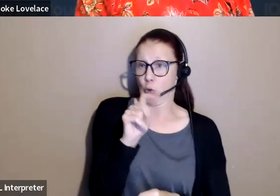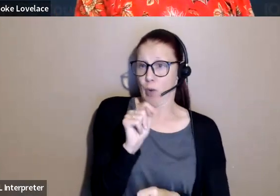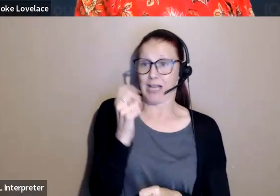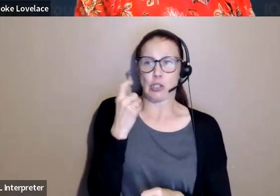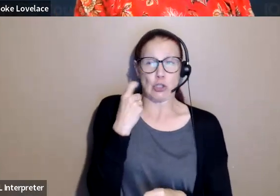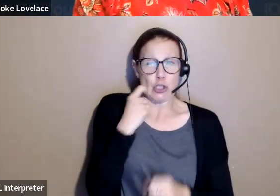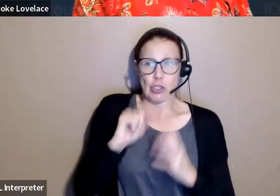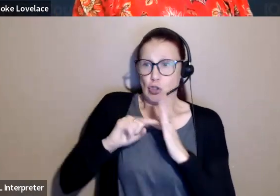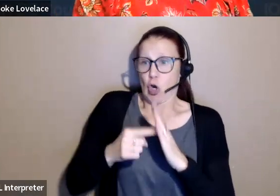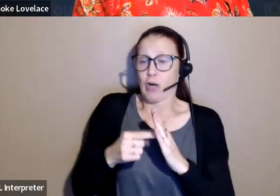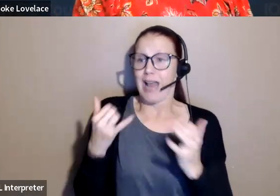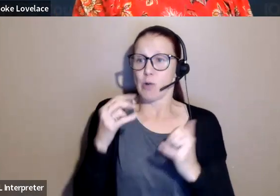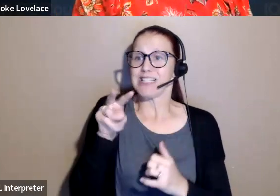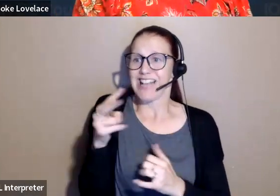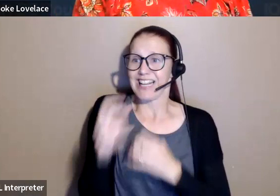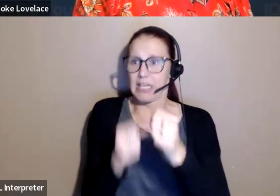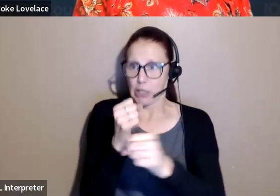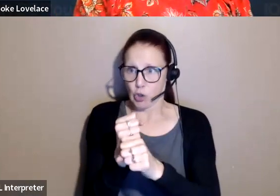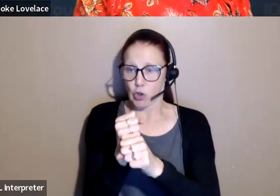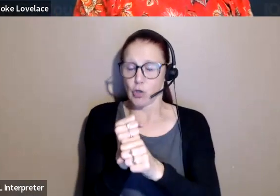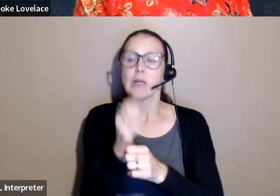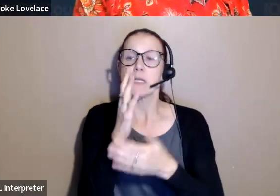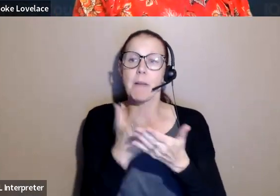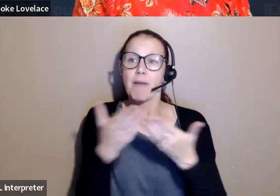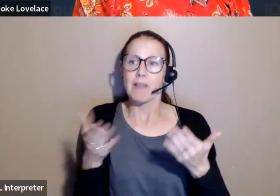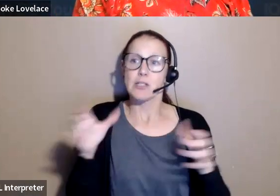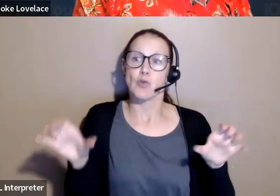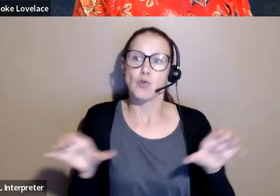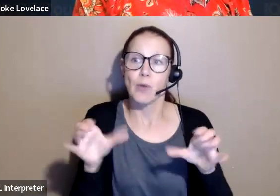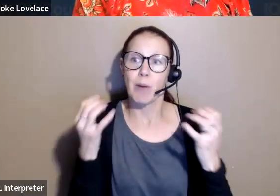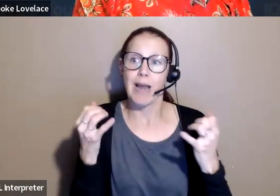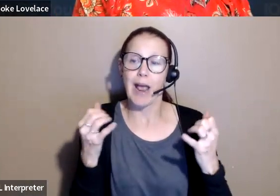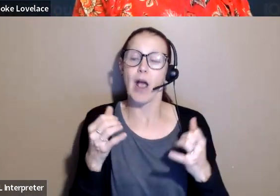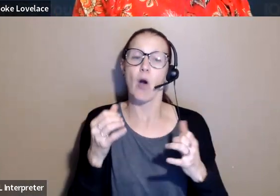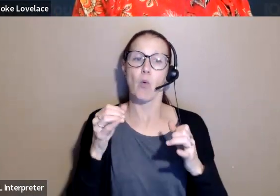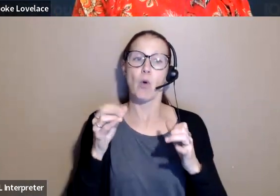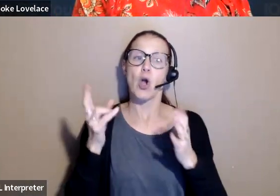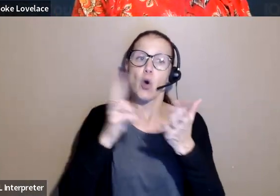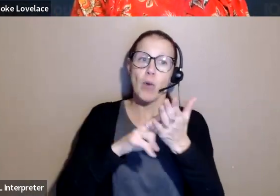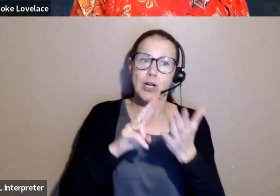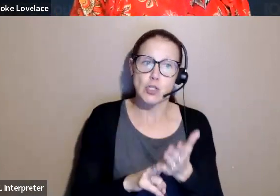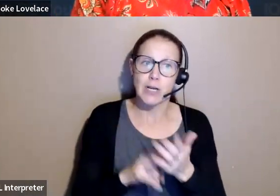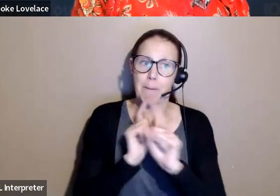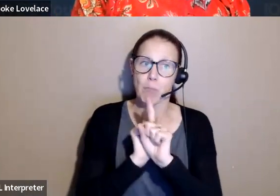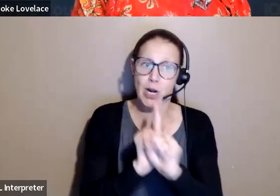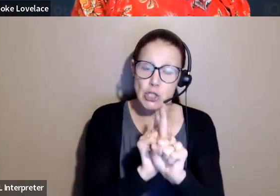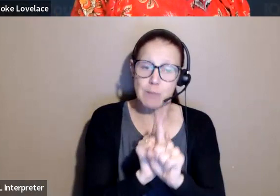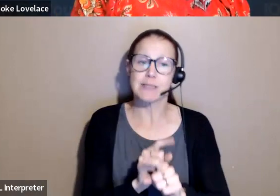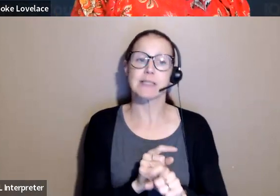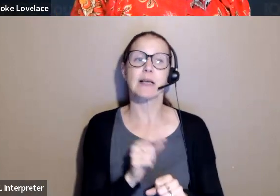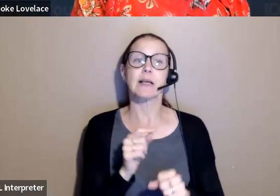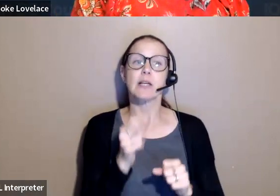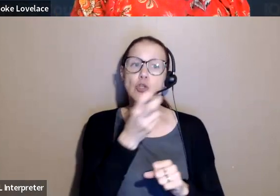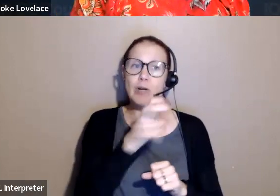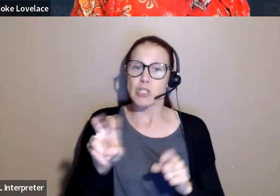in its second year. Some of the stuff that they're working on, you can see, is registering apprenticeships and pre-apprenticeships. They're working on